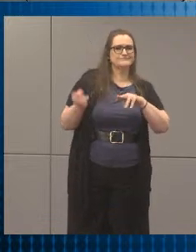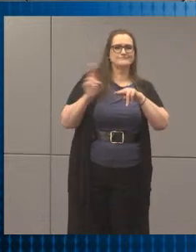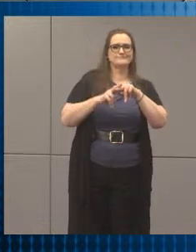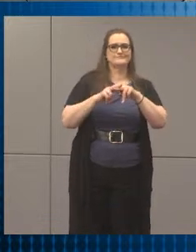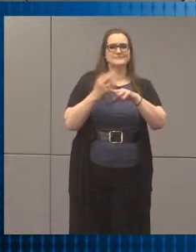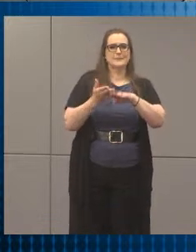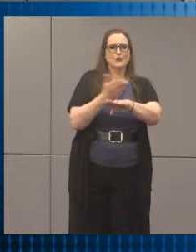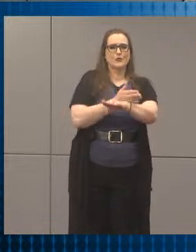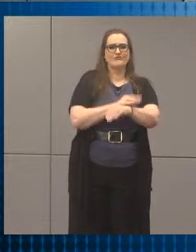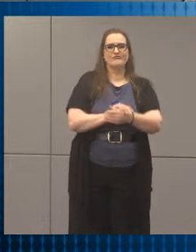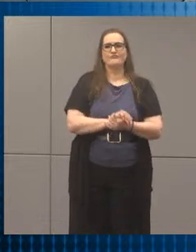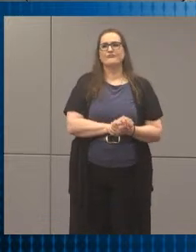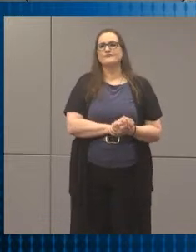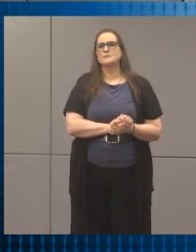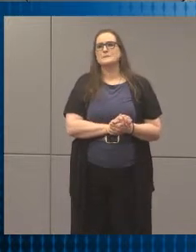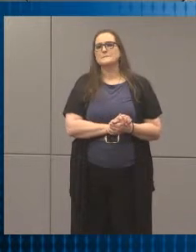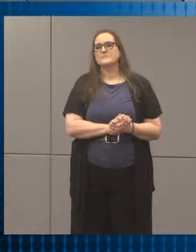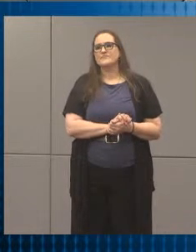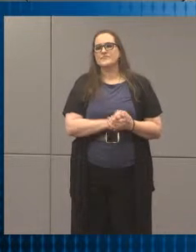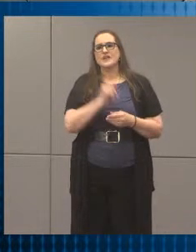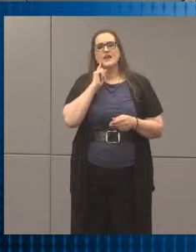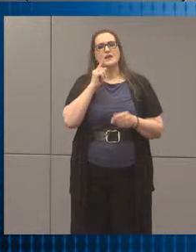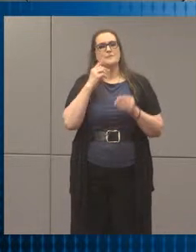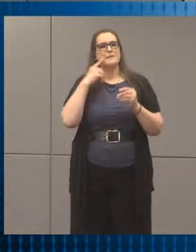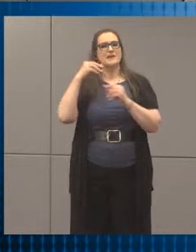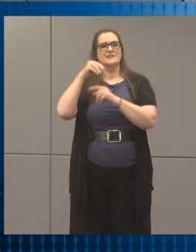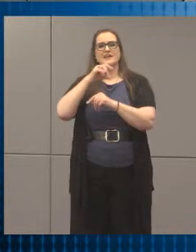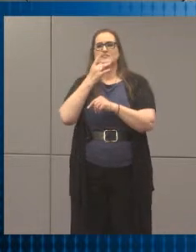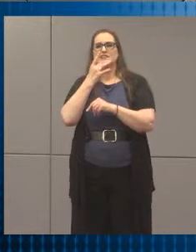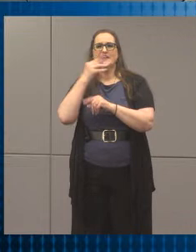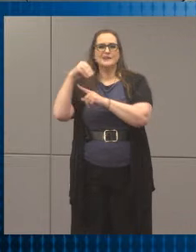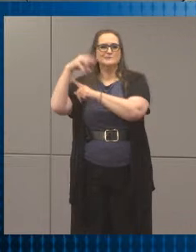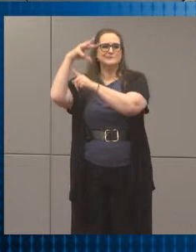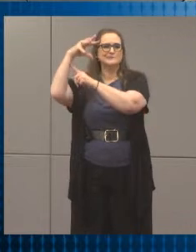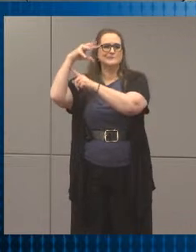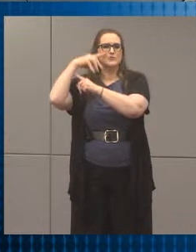in either the lighting or the camera positioning,